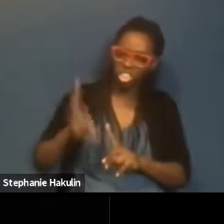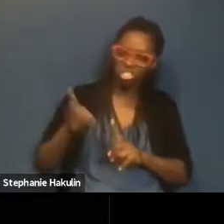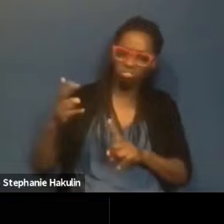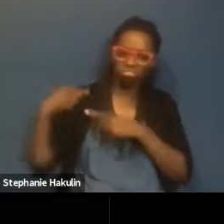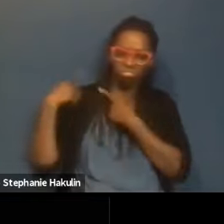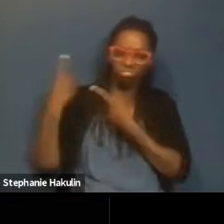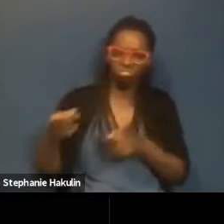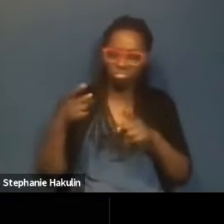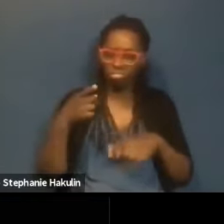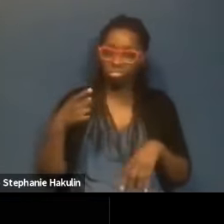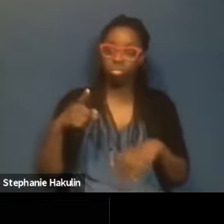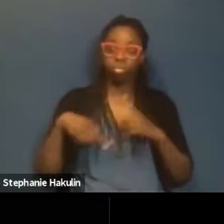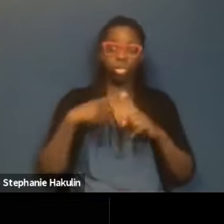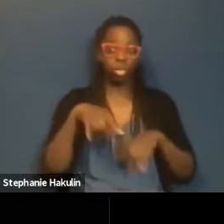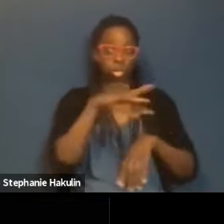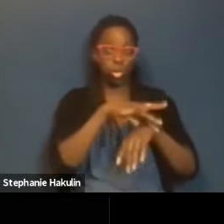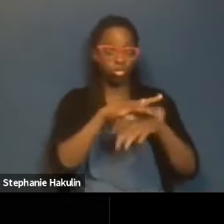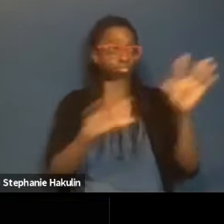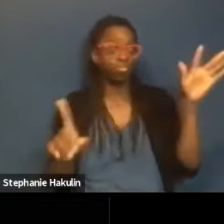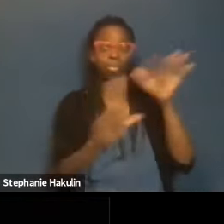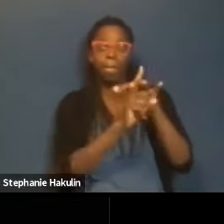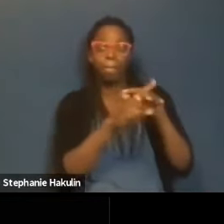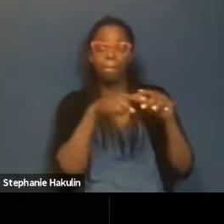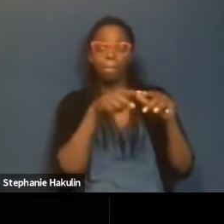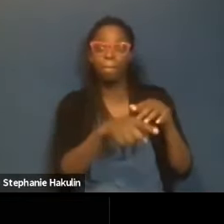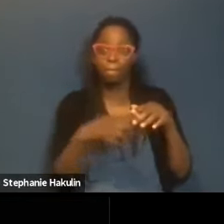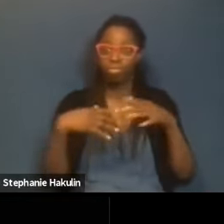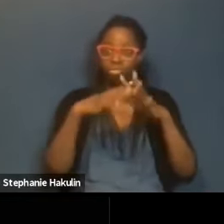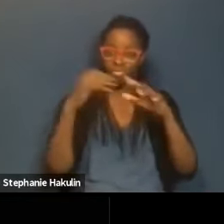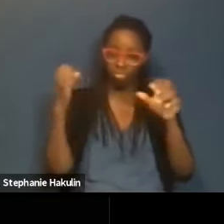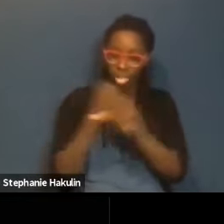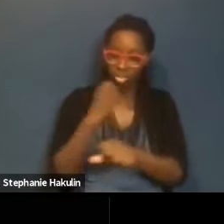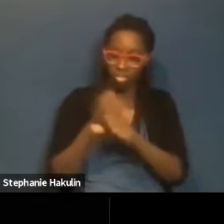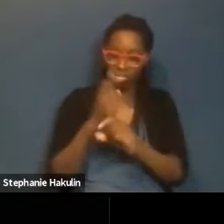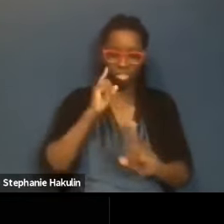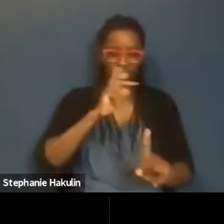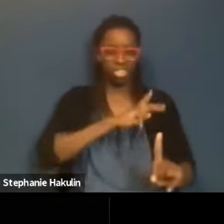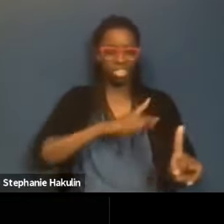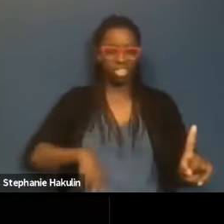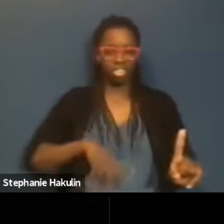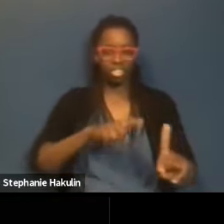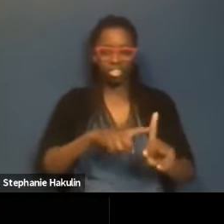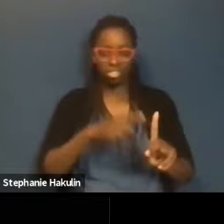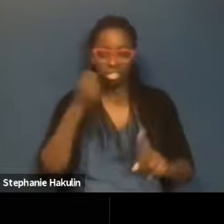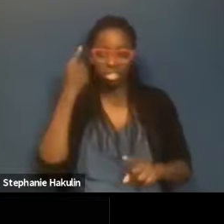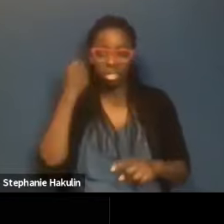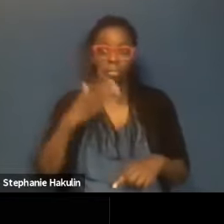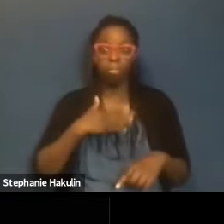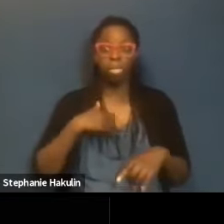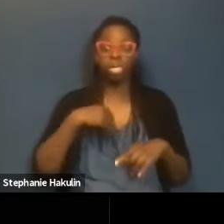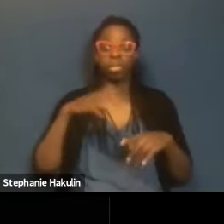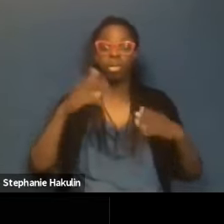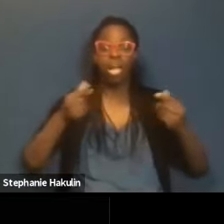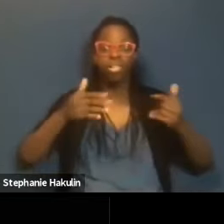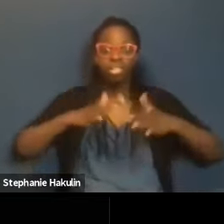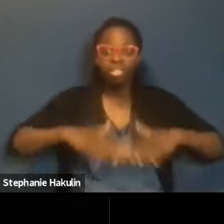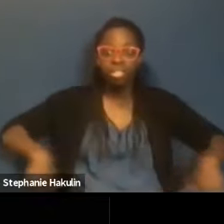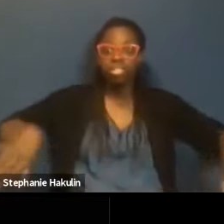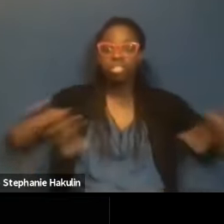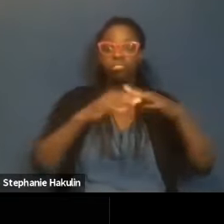war fought for the king's teeth. My people's land has always been seen before their life, mangled